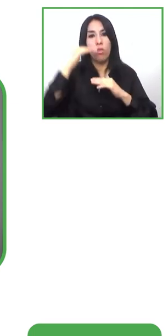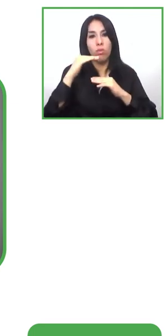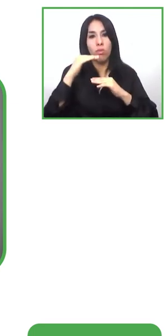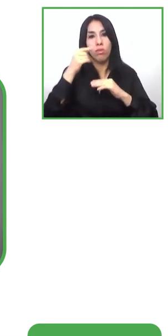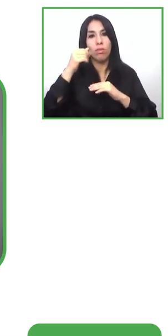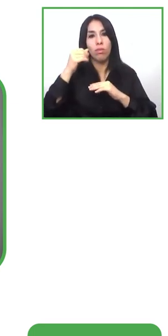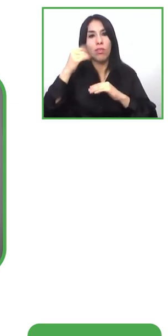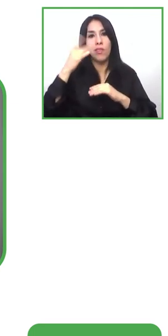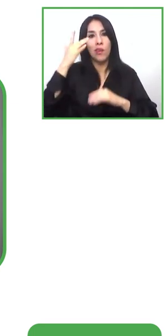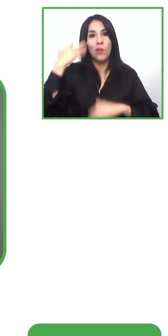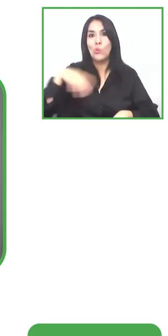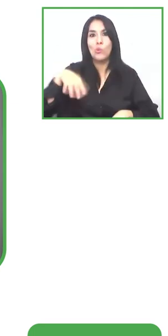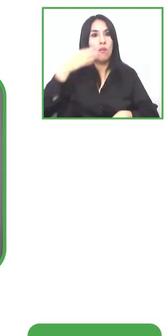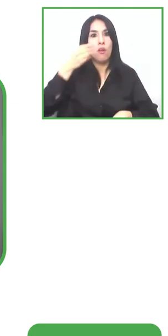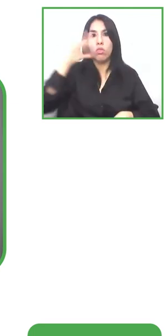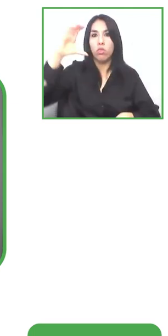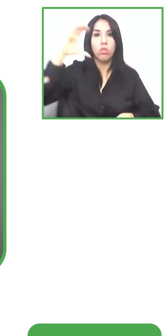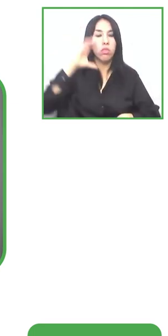And